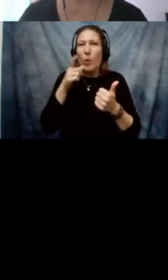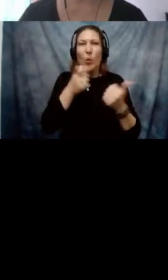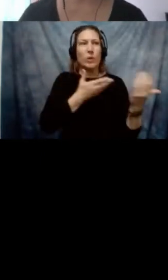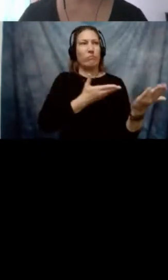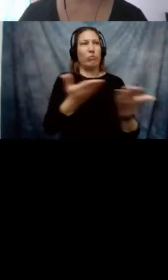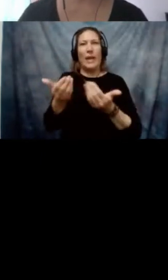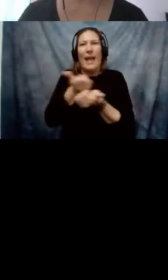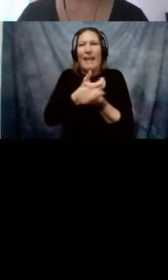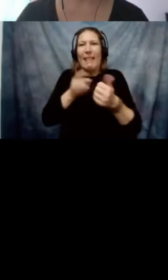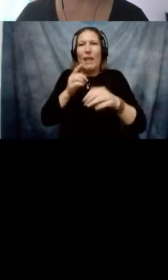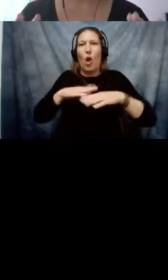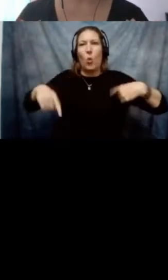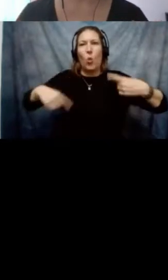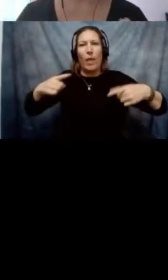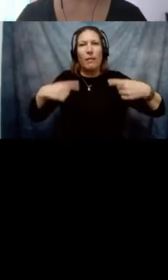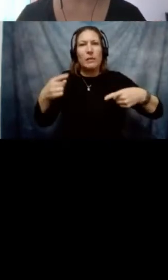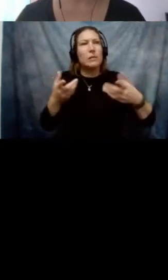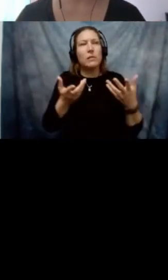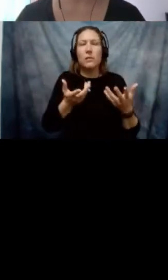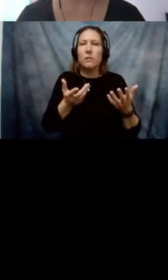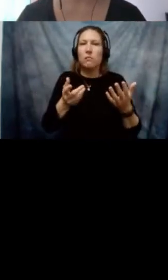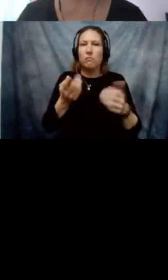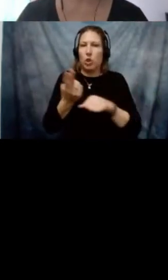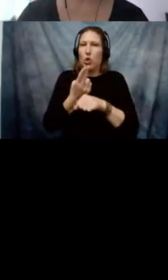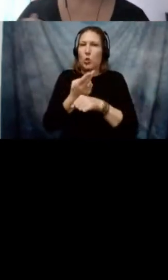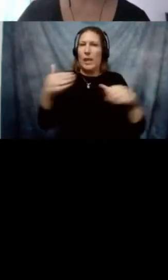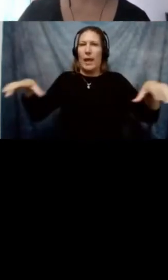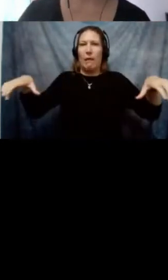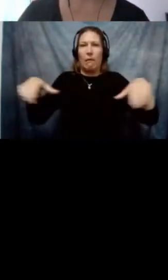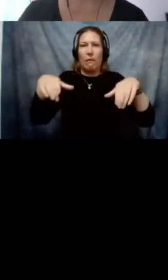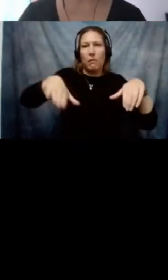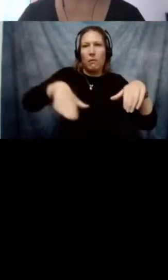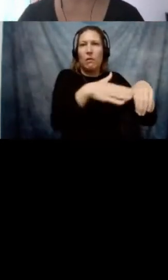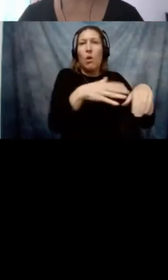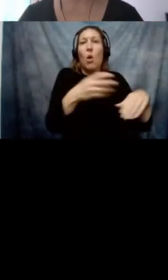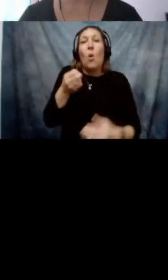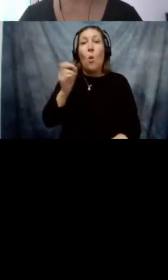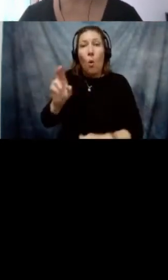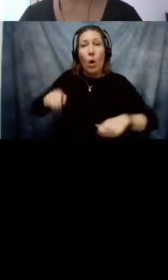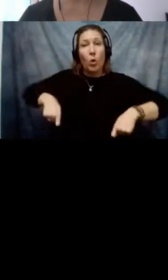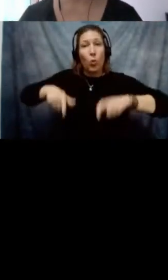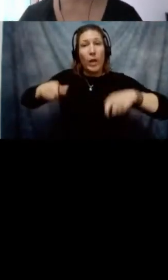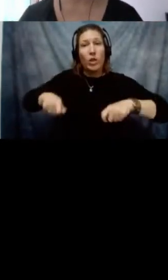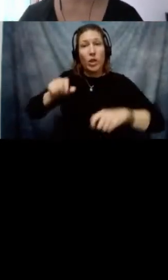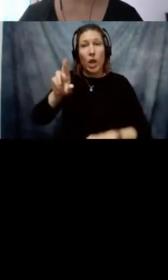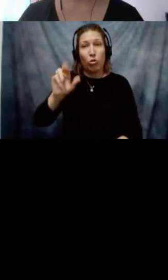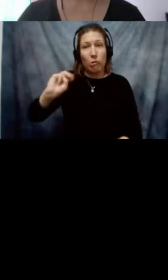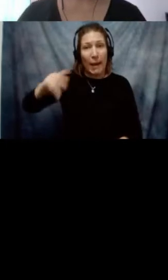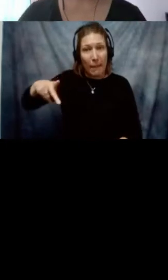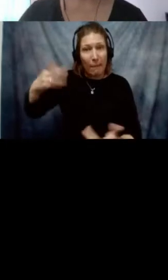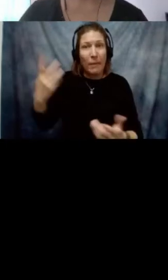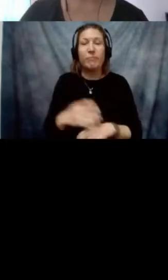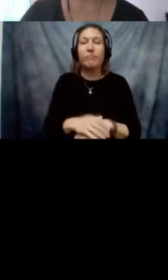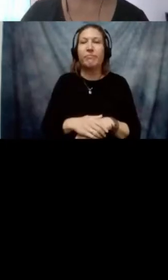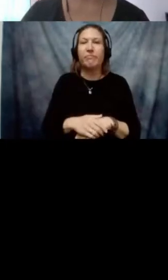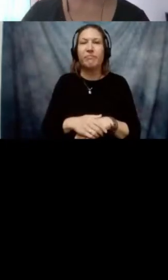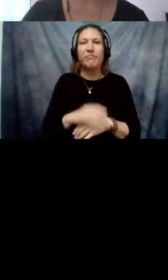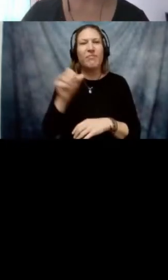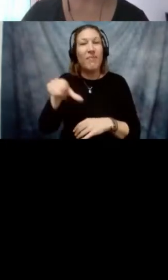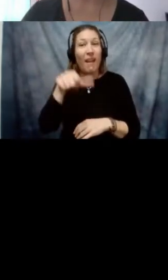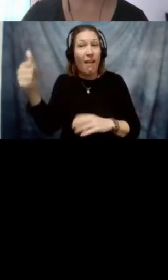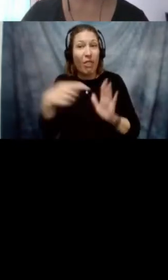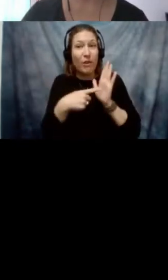on wheels will use a curb cut or a wheelchair ramp to get to the destination where they need to go to. Here's another example